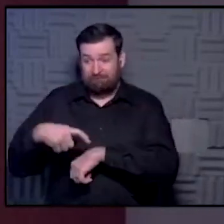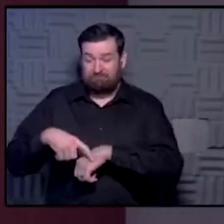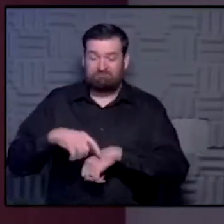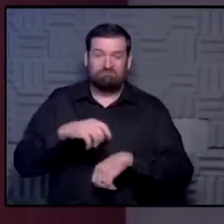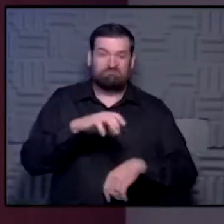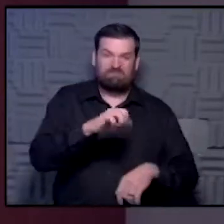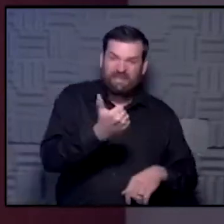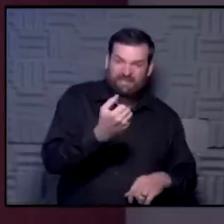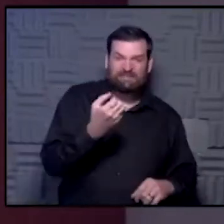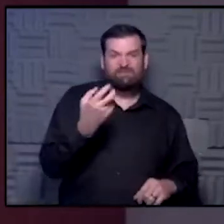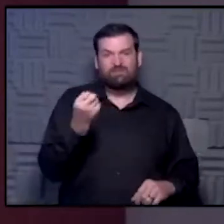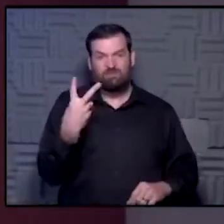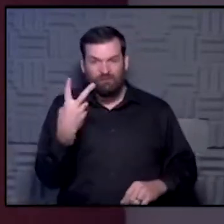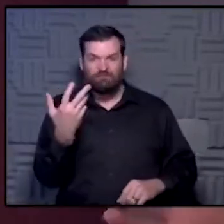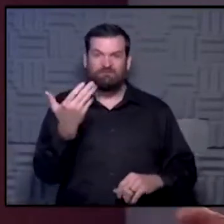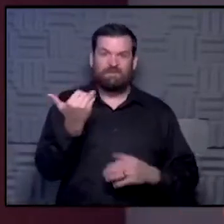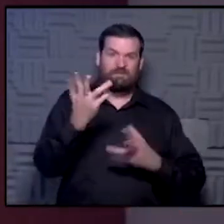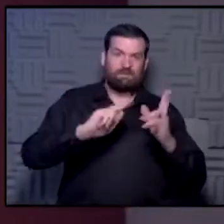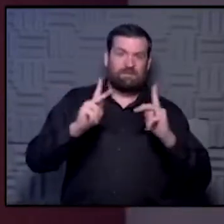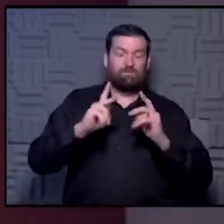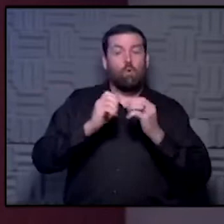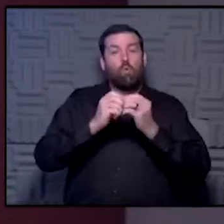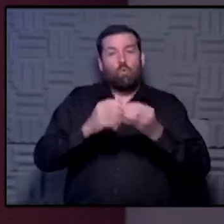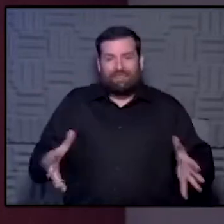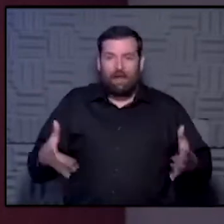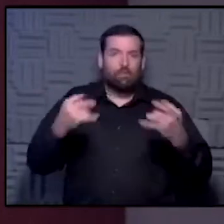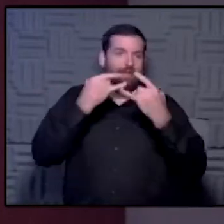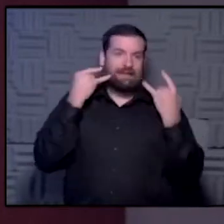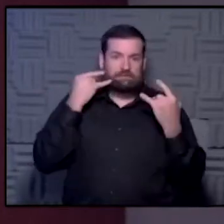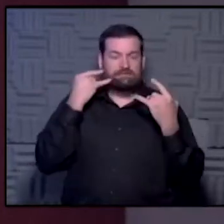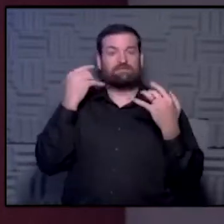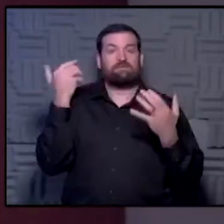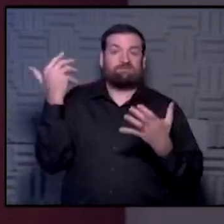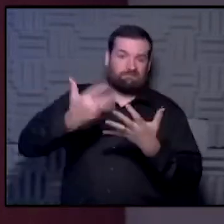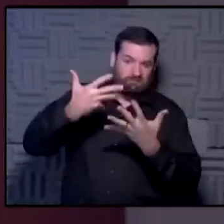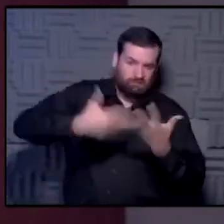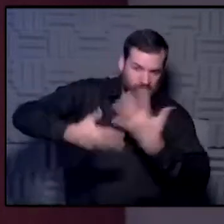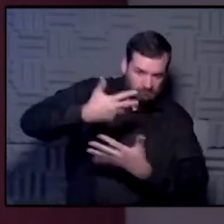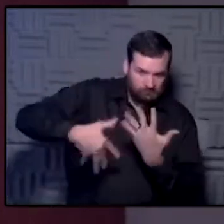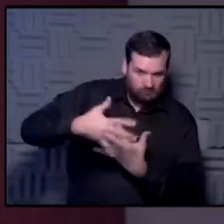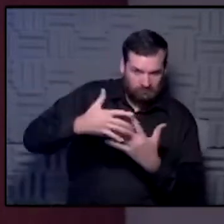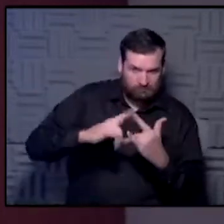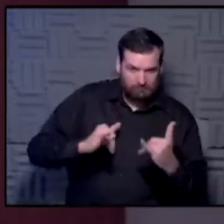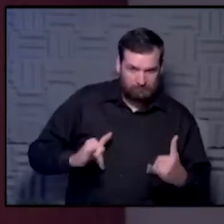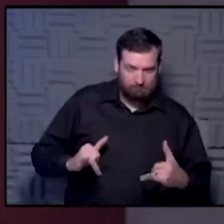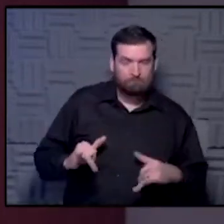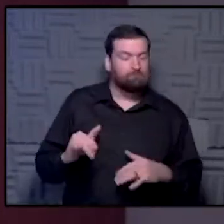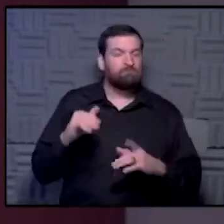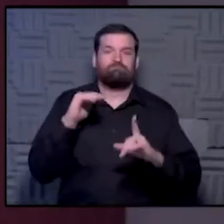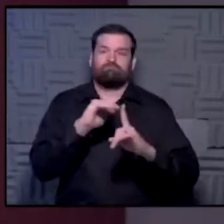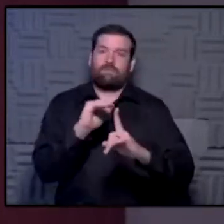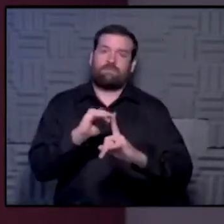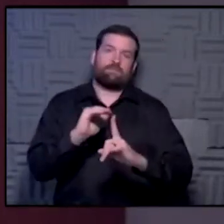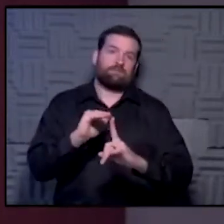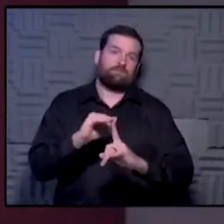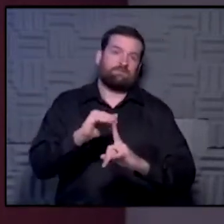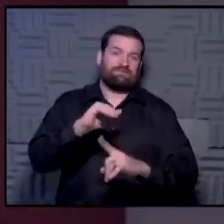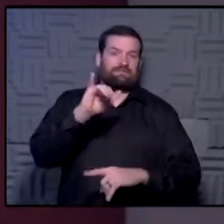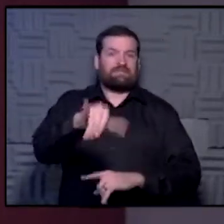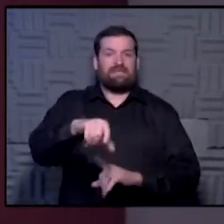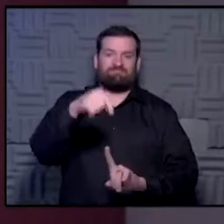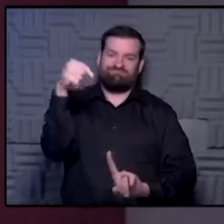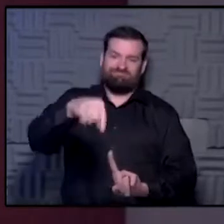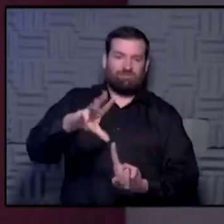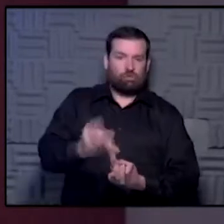12, 15 folks who weren't wearing masks with close proximity to other students. So I think just constantly reminding that culture